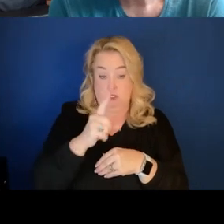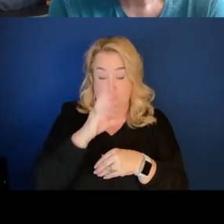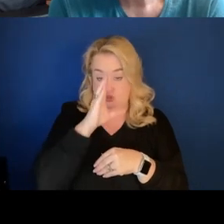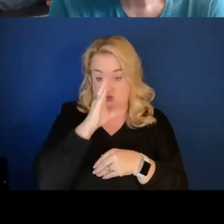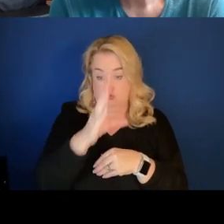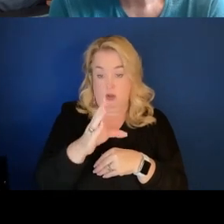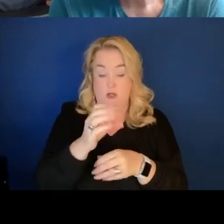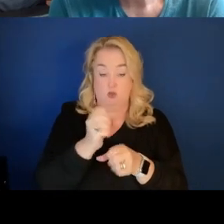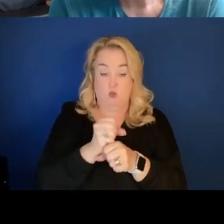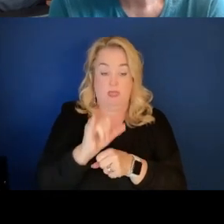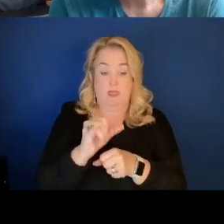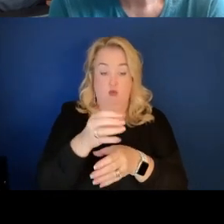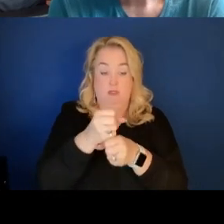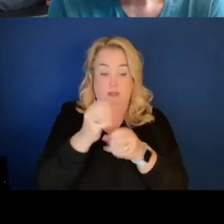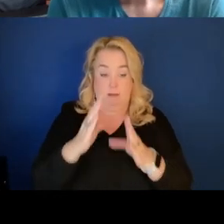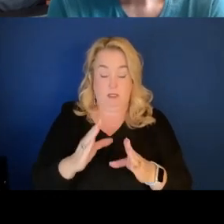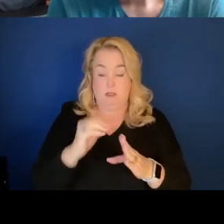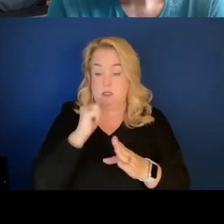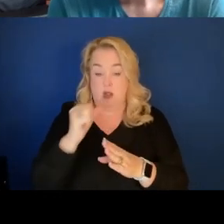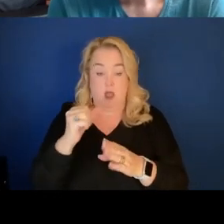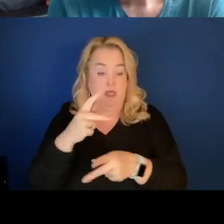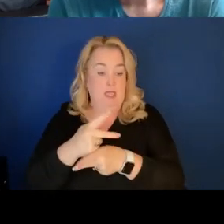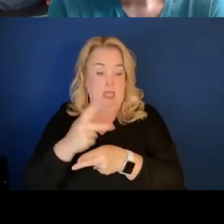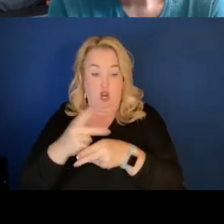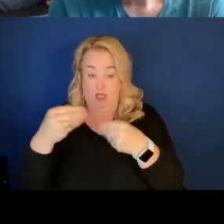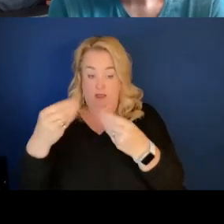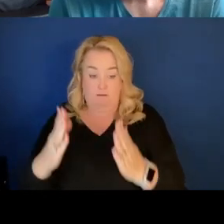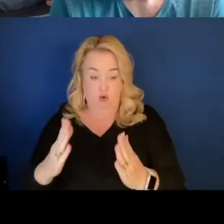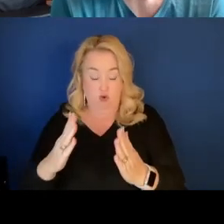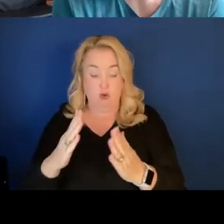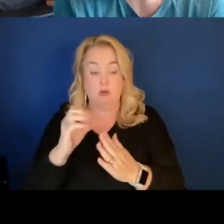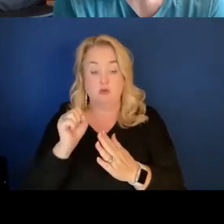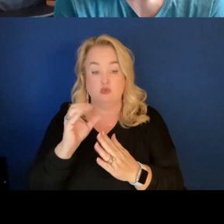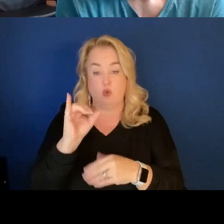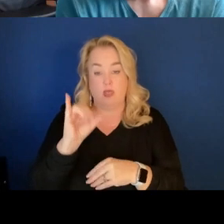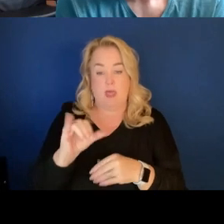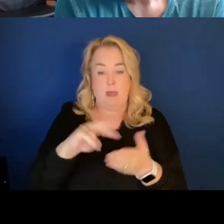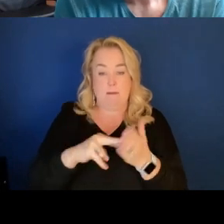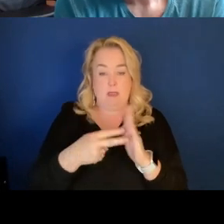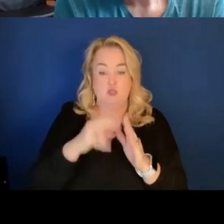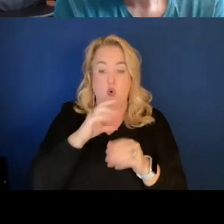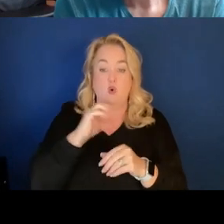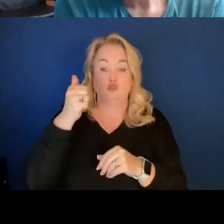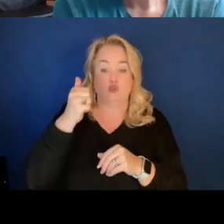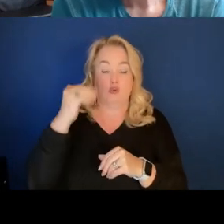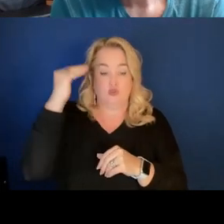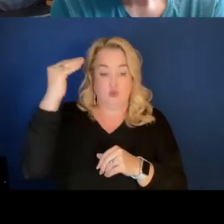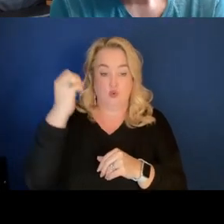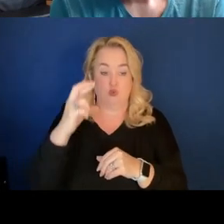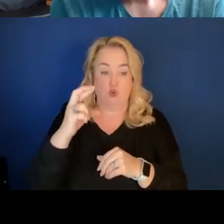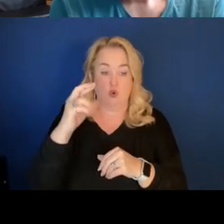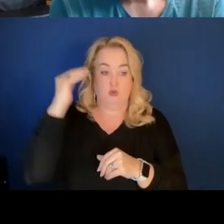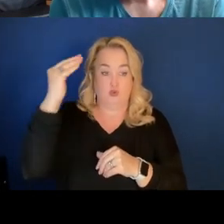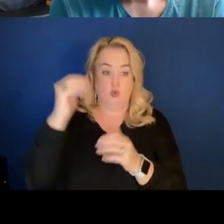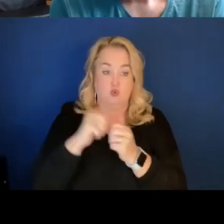care recipient, not the caregiver. So that would be the older adult or the adult with the